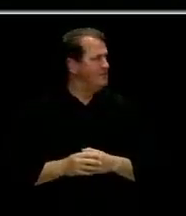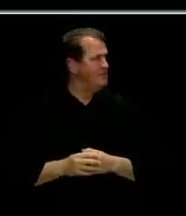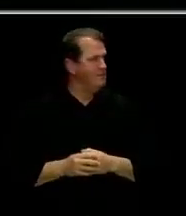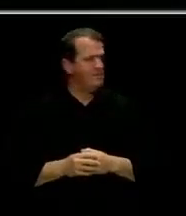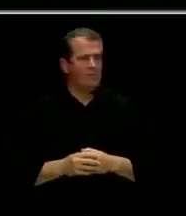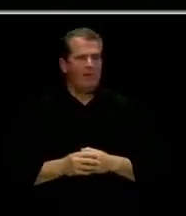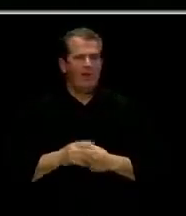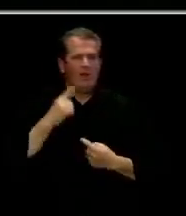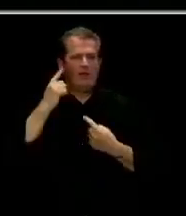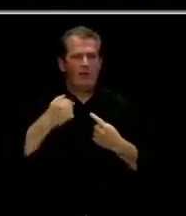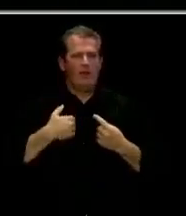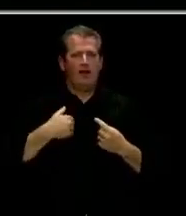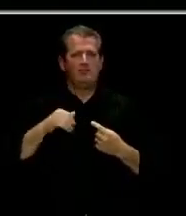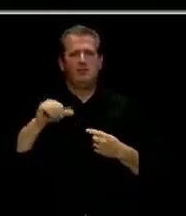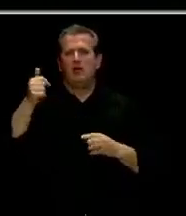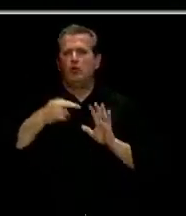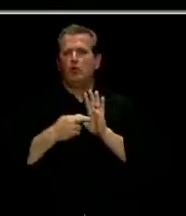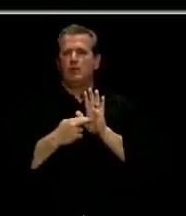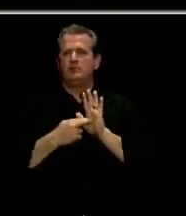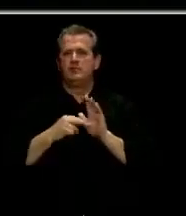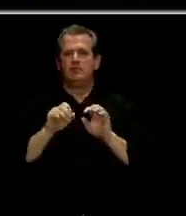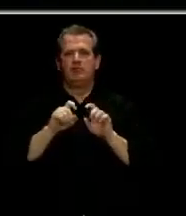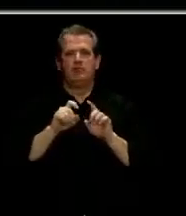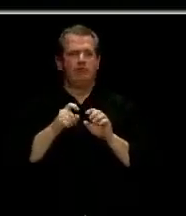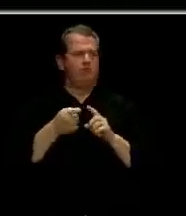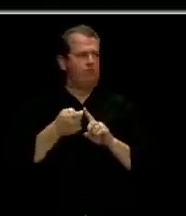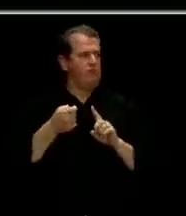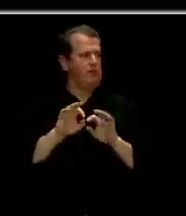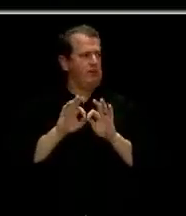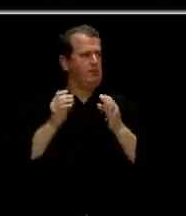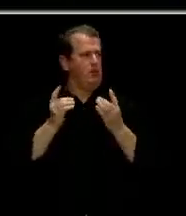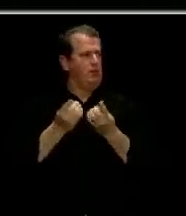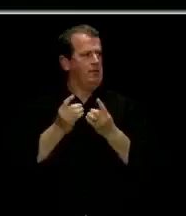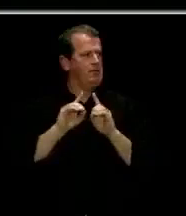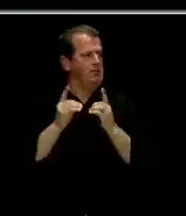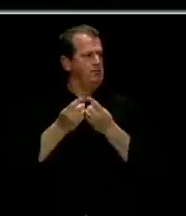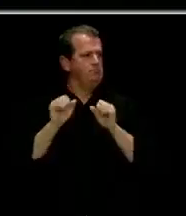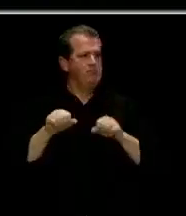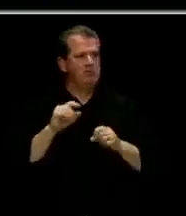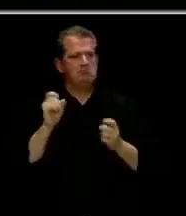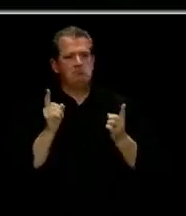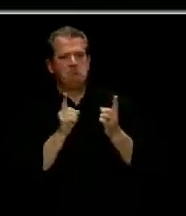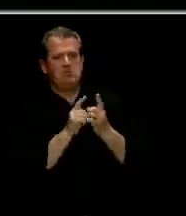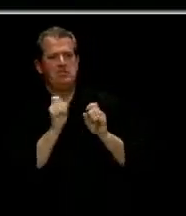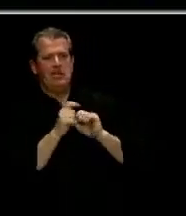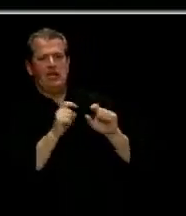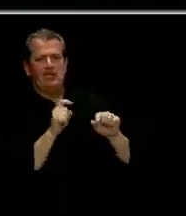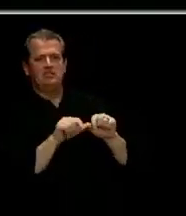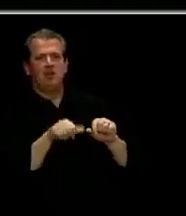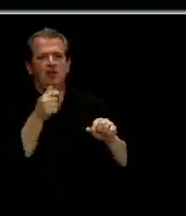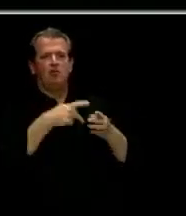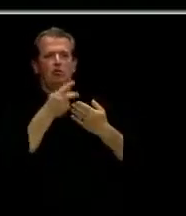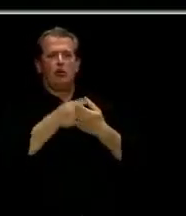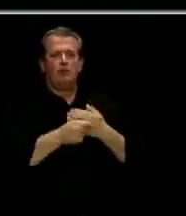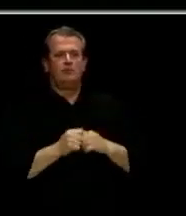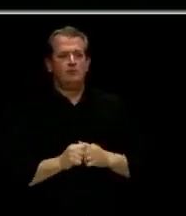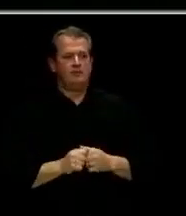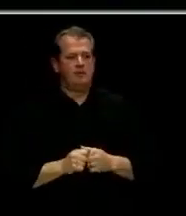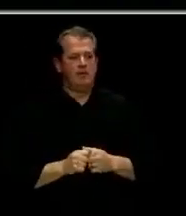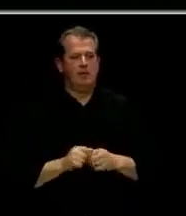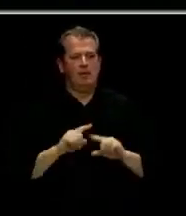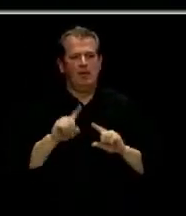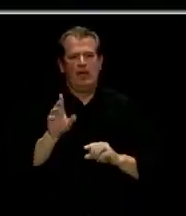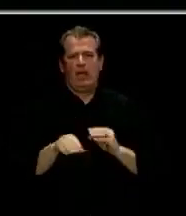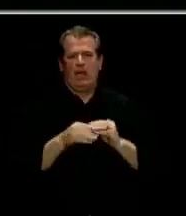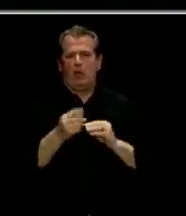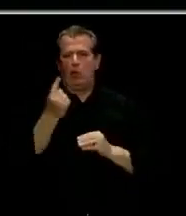have some representatives from our departments that you can obtain some information about some of our other programs. And I'll just add